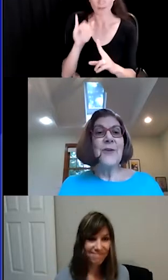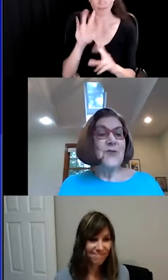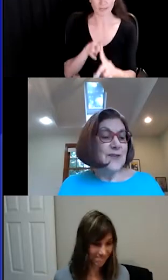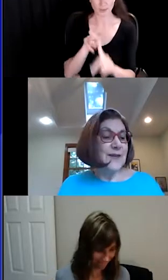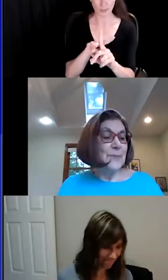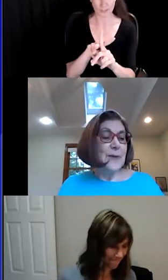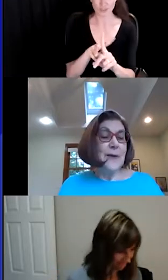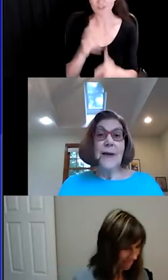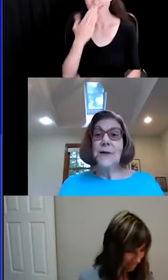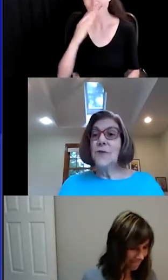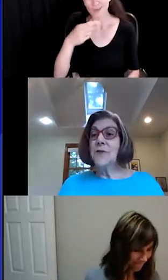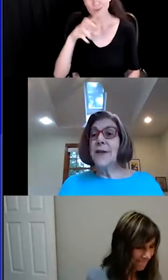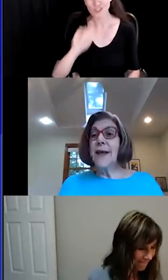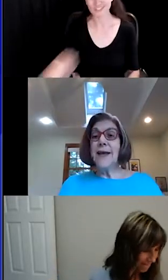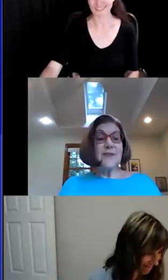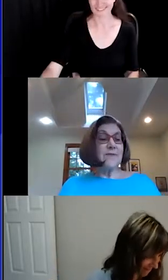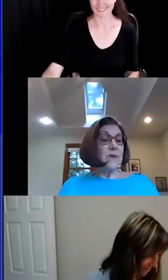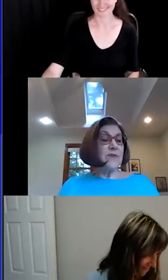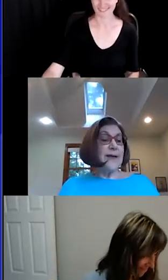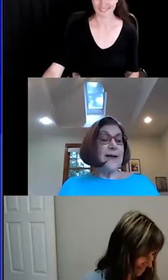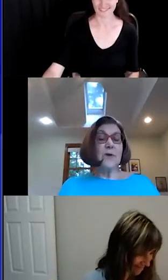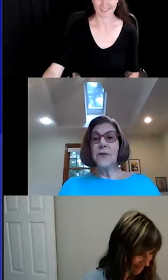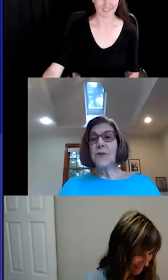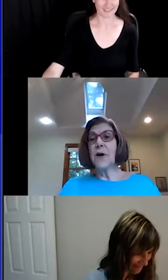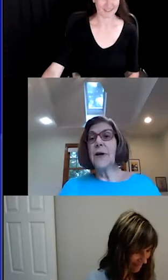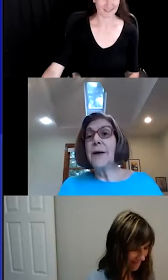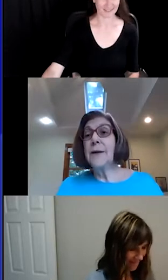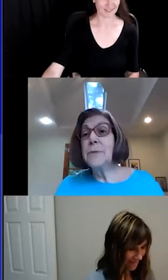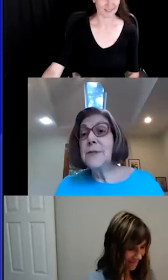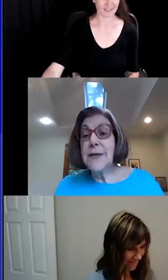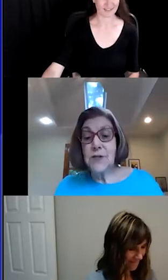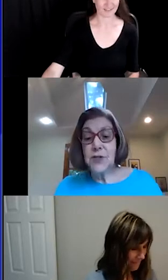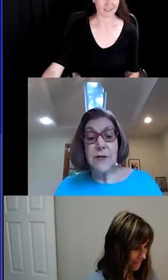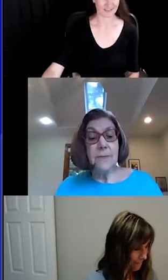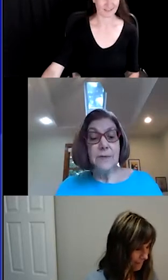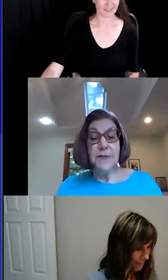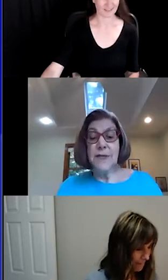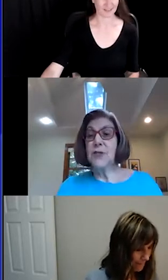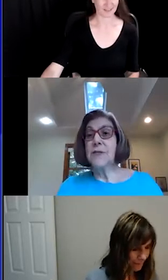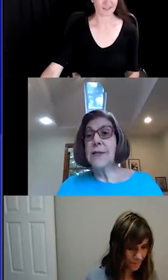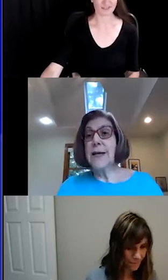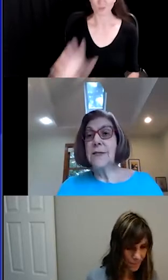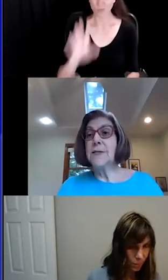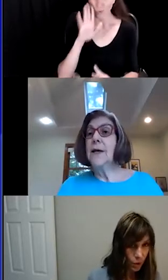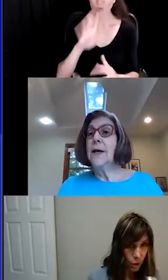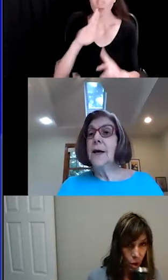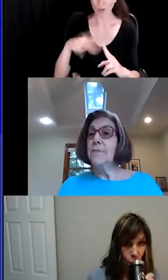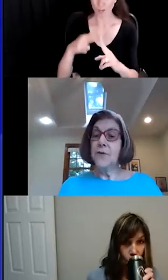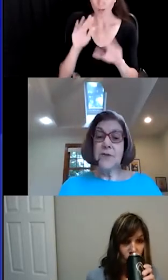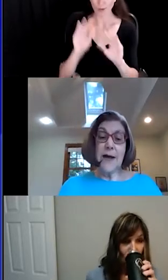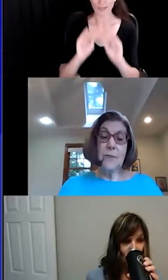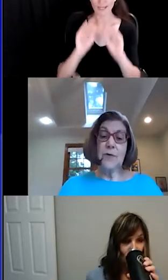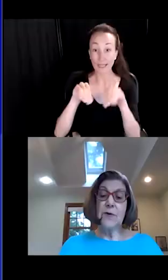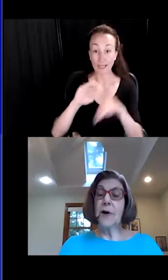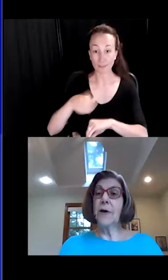Thank you, Gina. So today, as everyone said, we're going to talk about implementation and implementation science. And